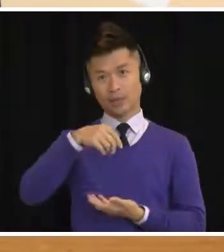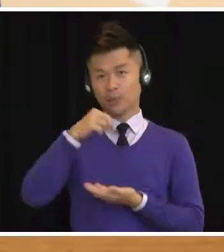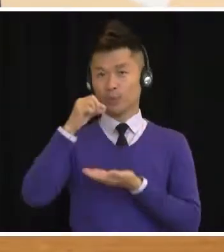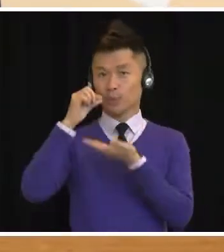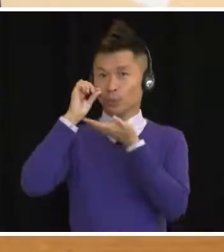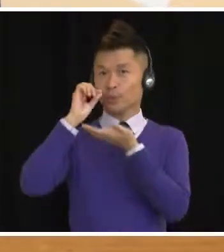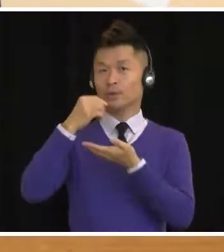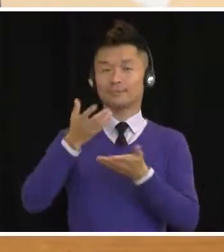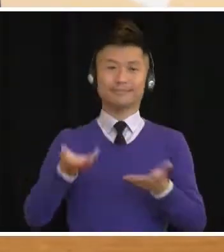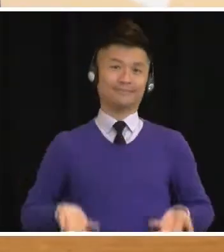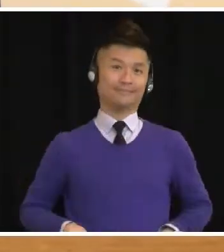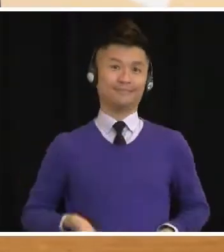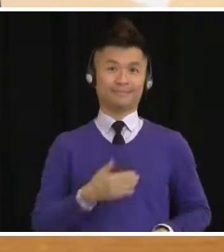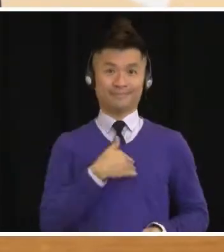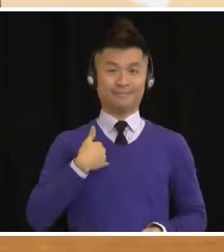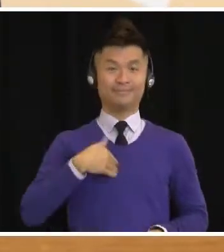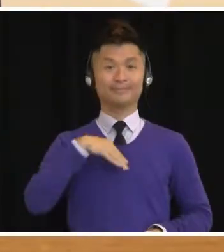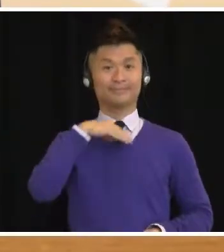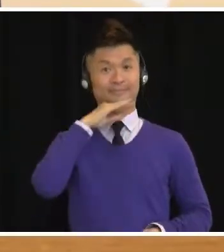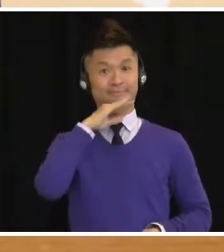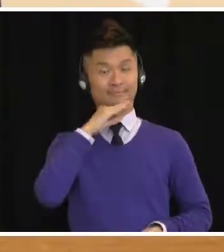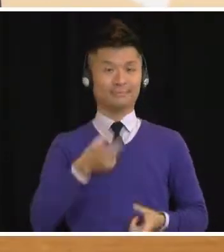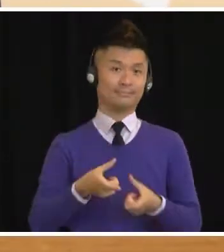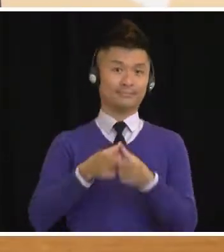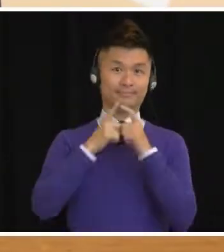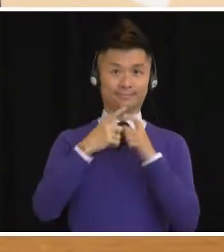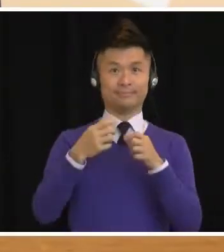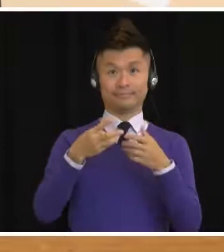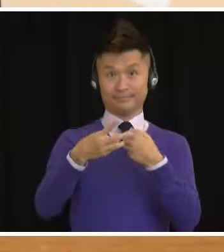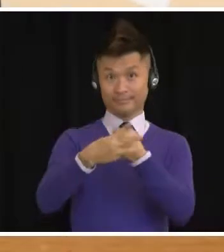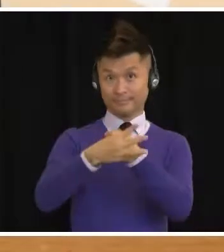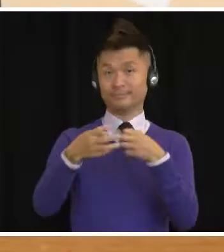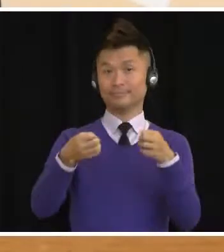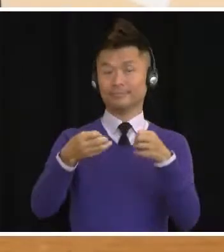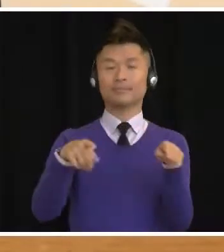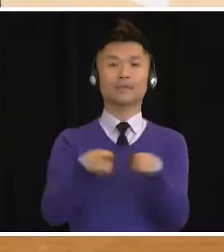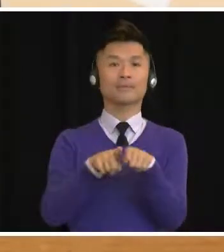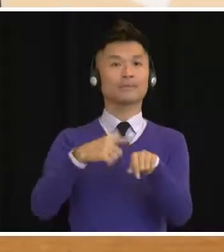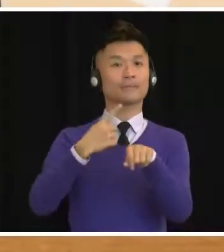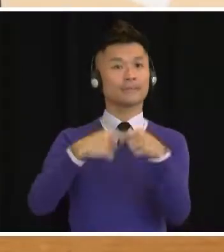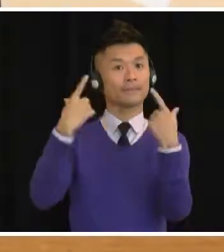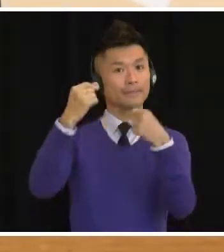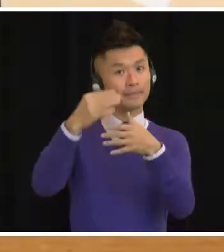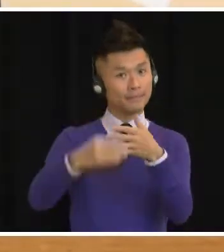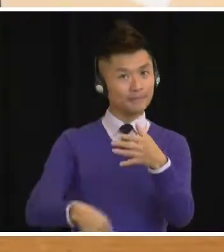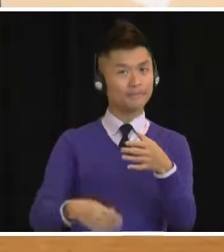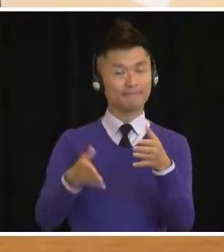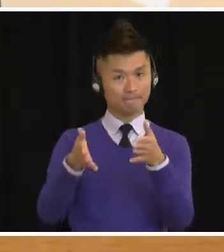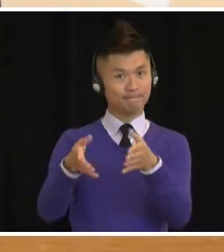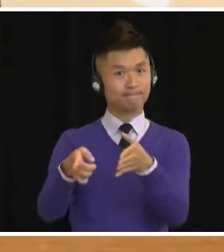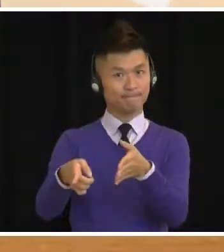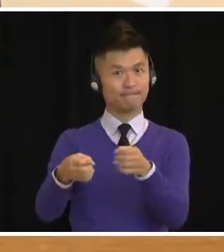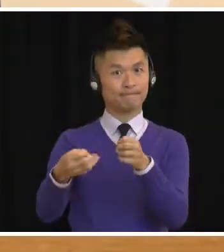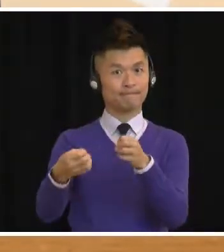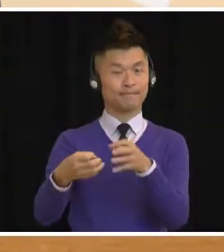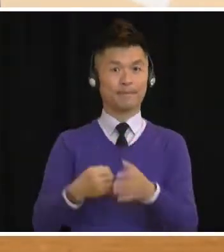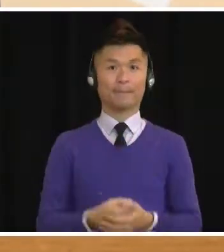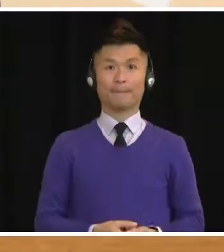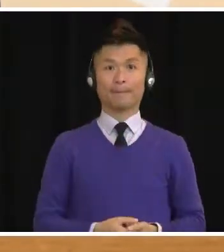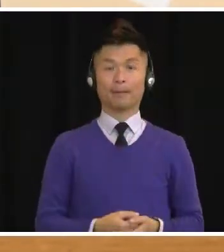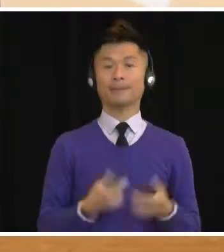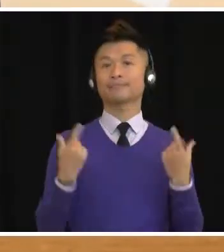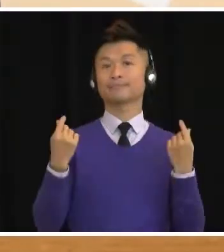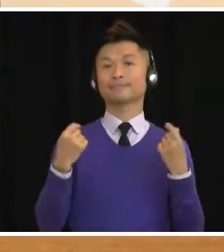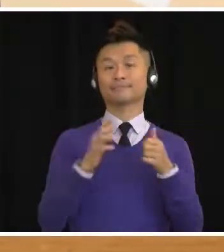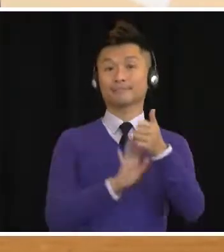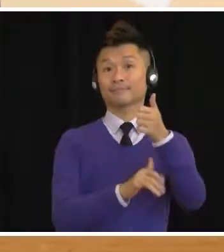general principles, followed by answers from the delegation of the government.